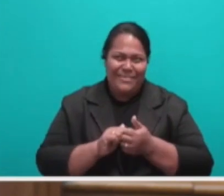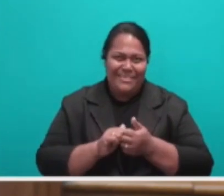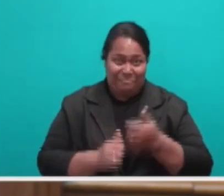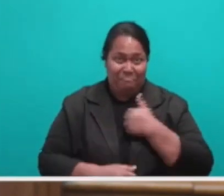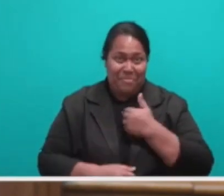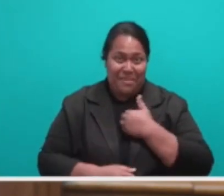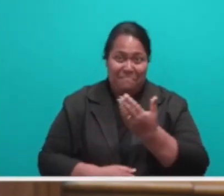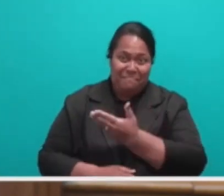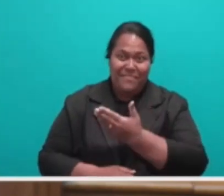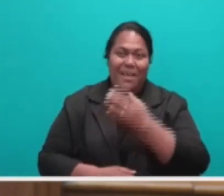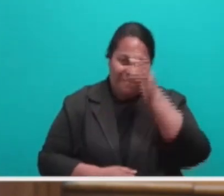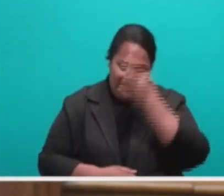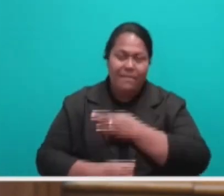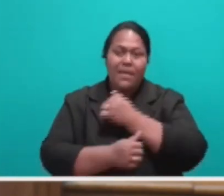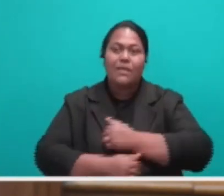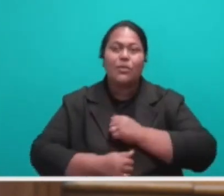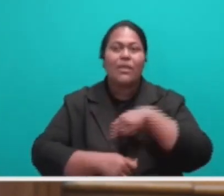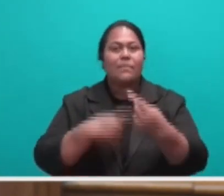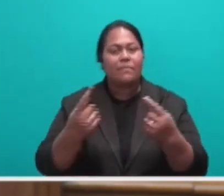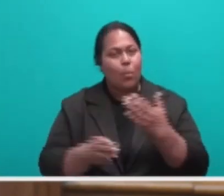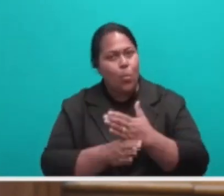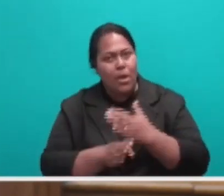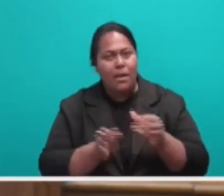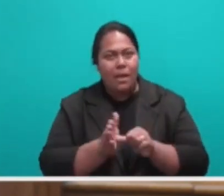I believe they're enjoying themselves, but working very hard